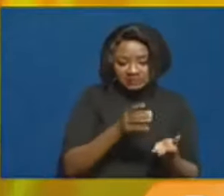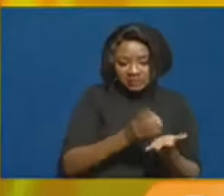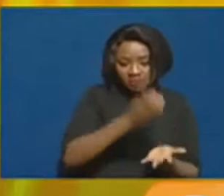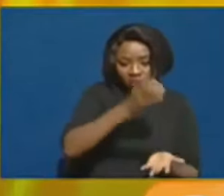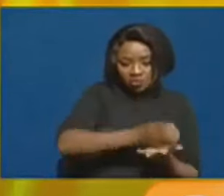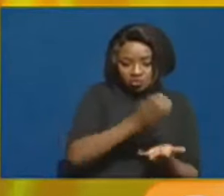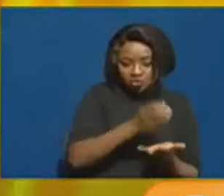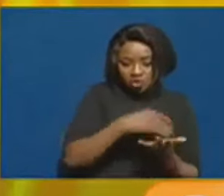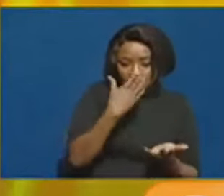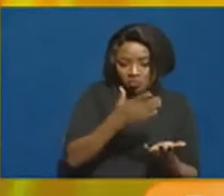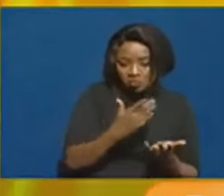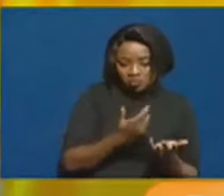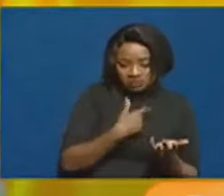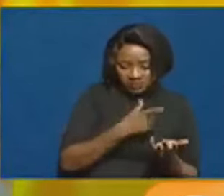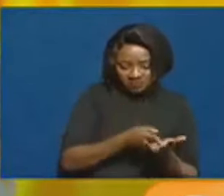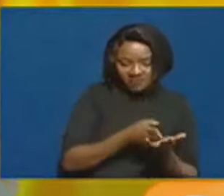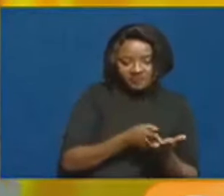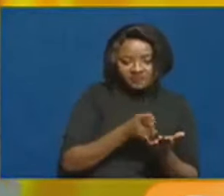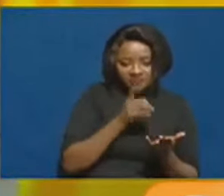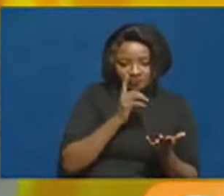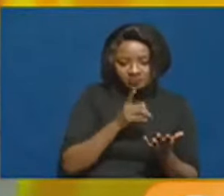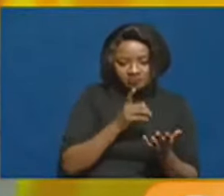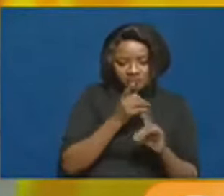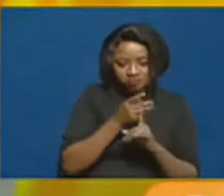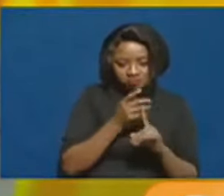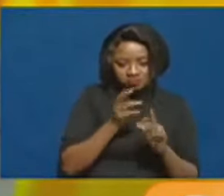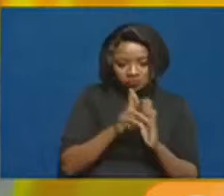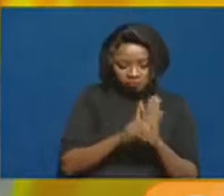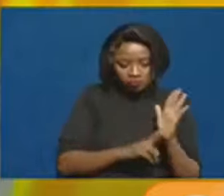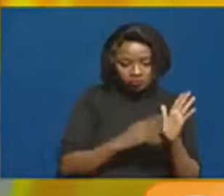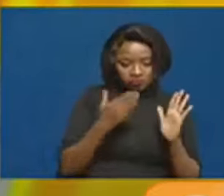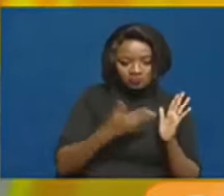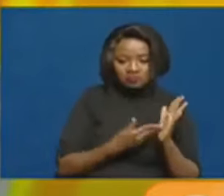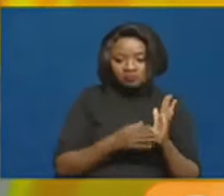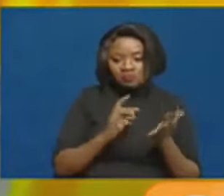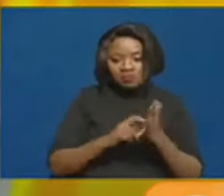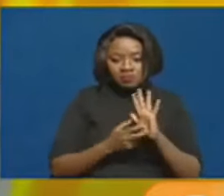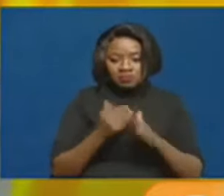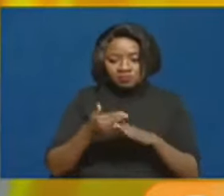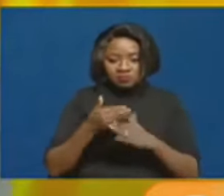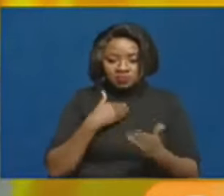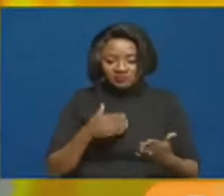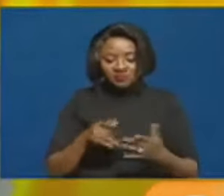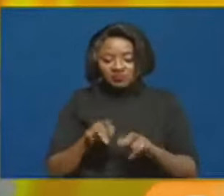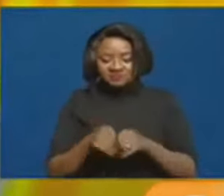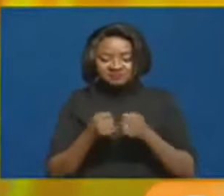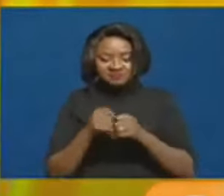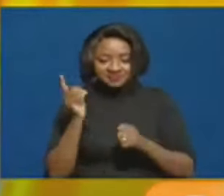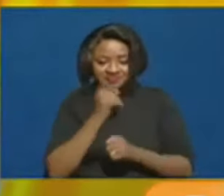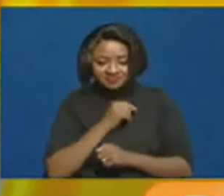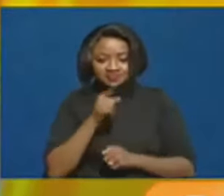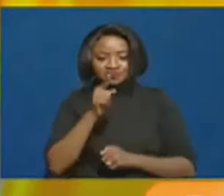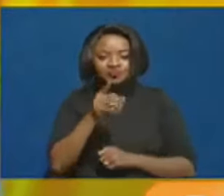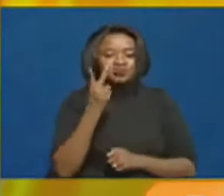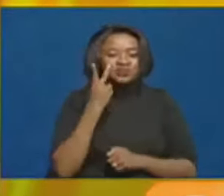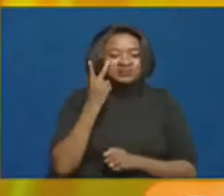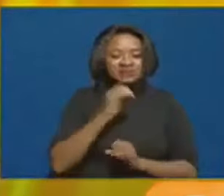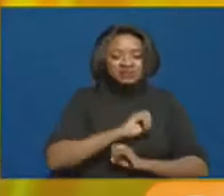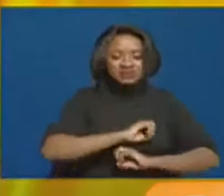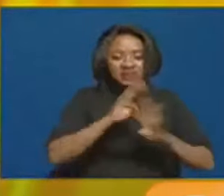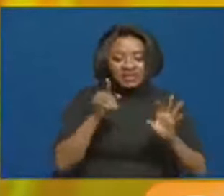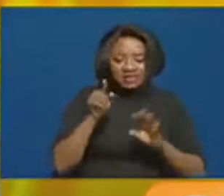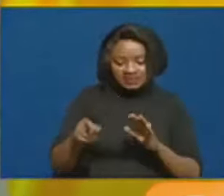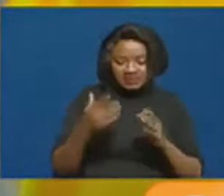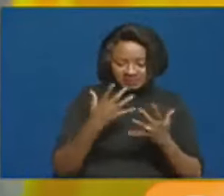producer responsibility. So that before the damage, before the damage is done, already we foresee this